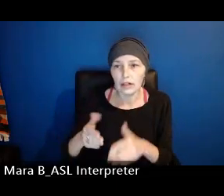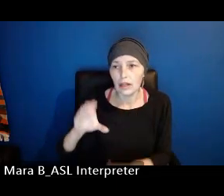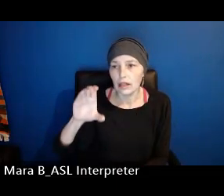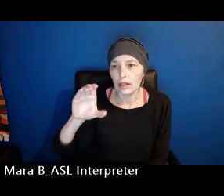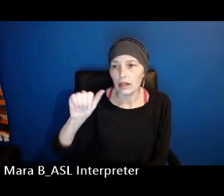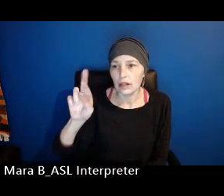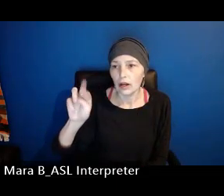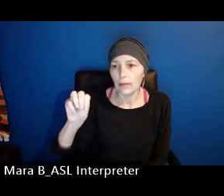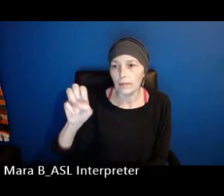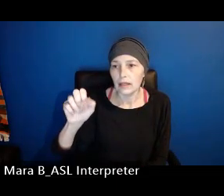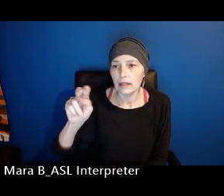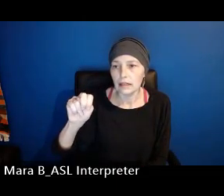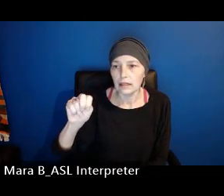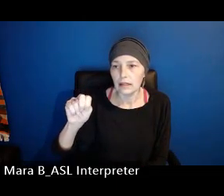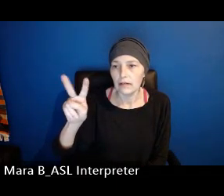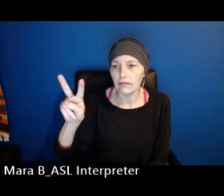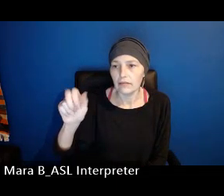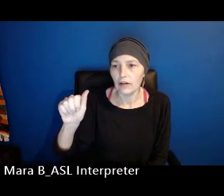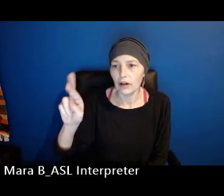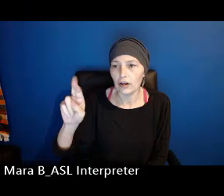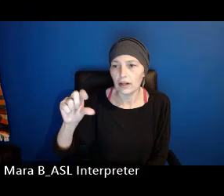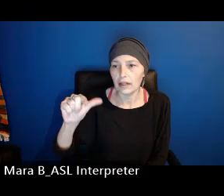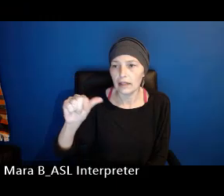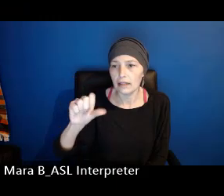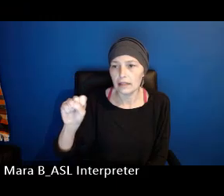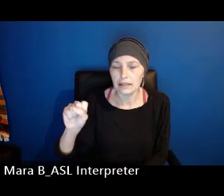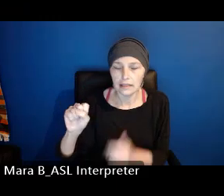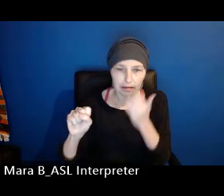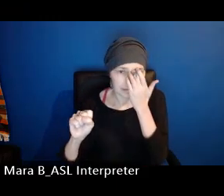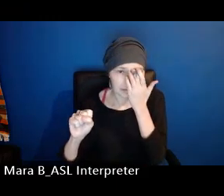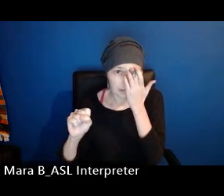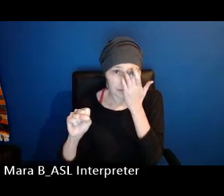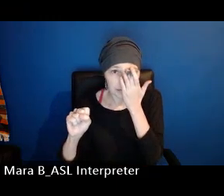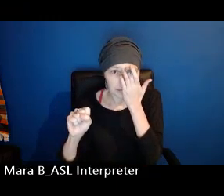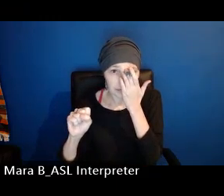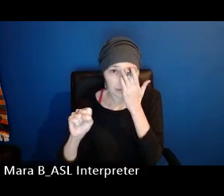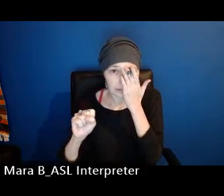Vargas. Carmen, we are enabling your microphone.